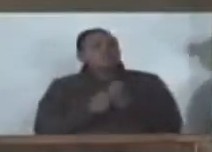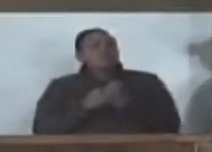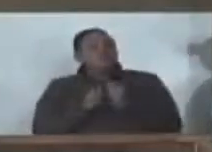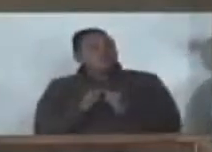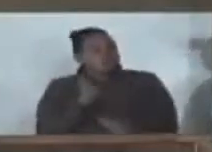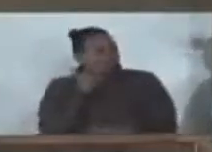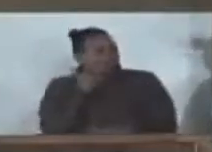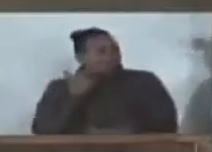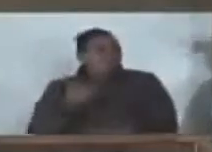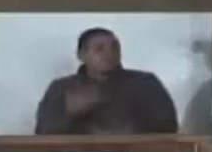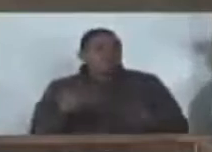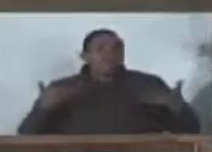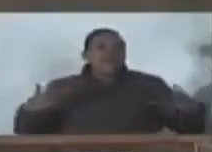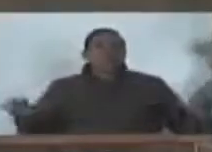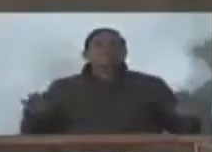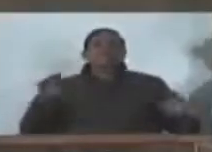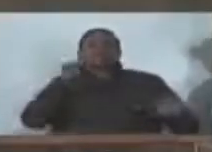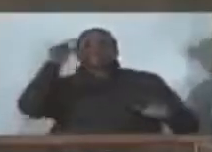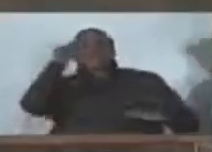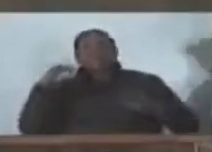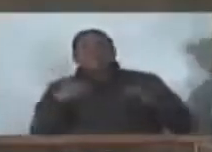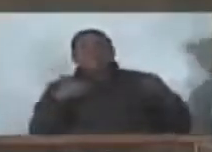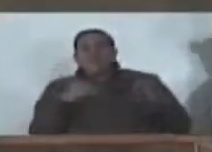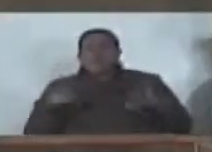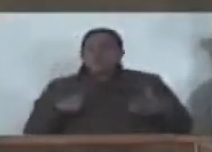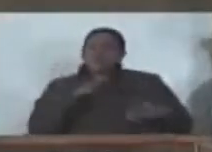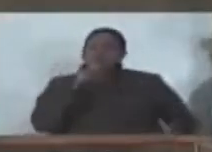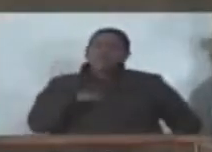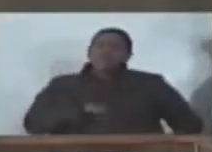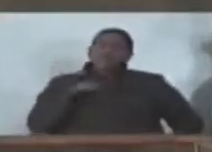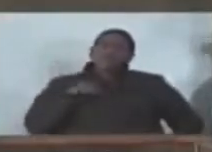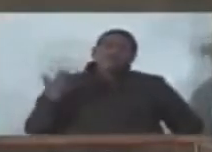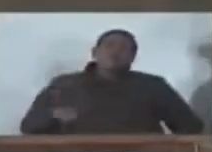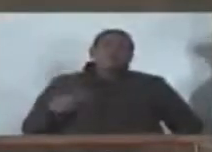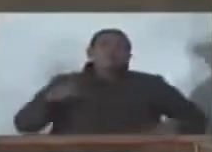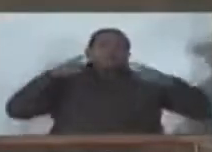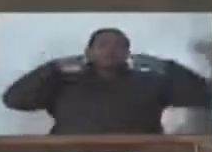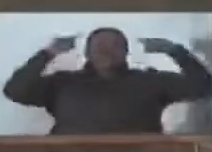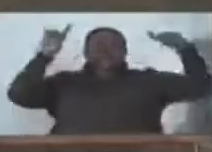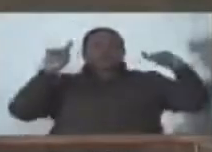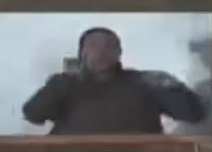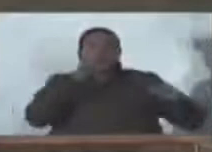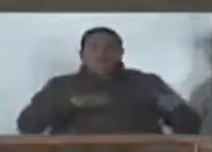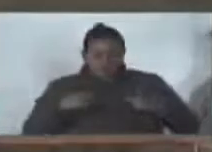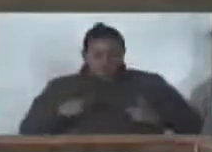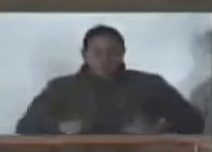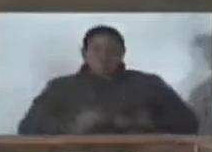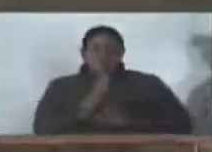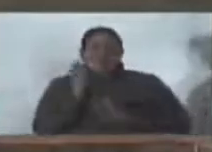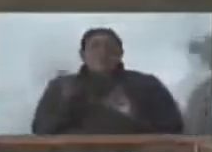to end gender-based violence. We are indeed proud of the achievement of two women human rights